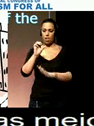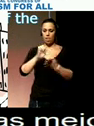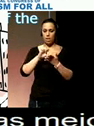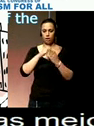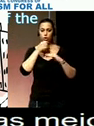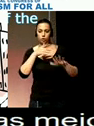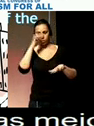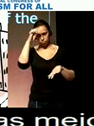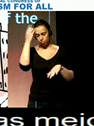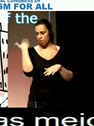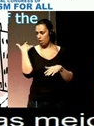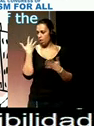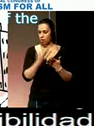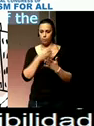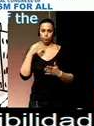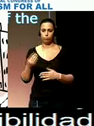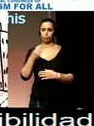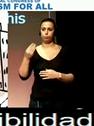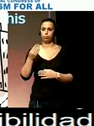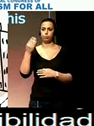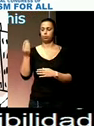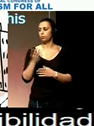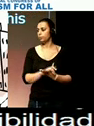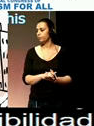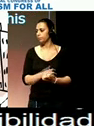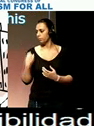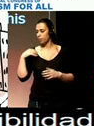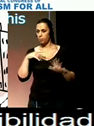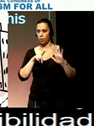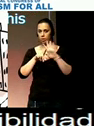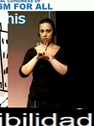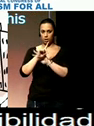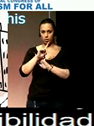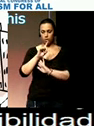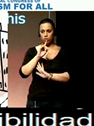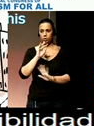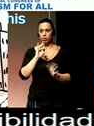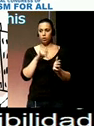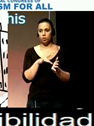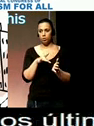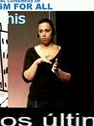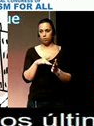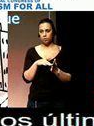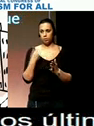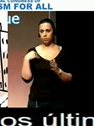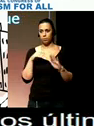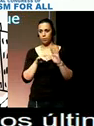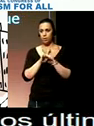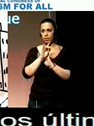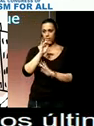development was largely prompted by the unique opportunity and the need to make the city accessible for the Olympic